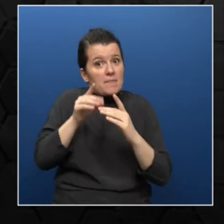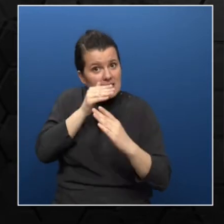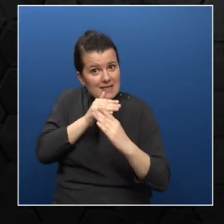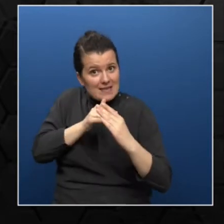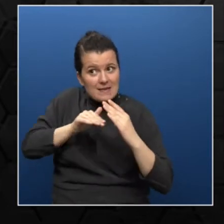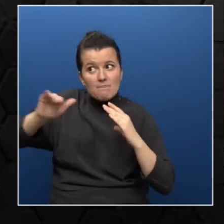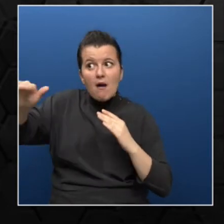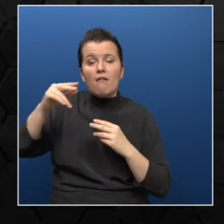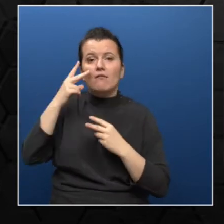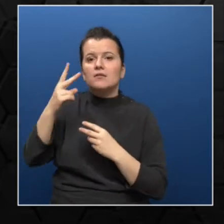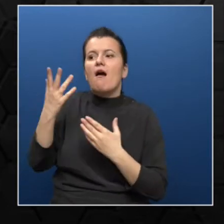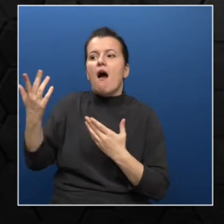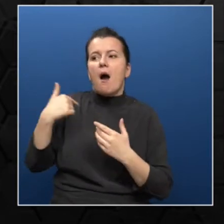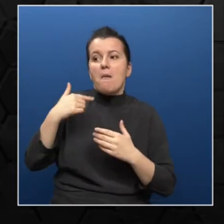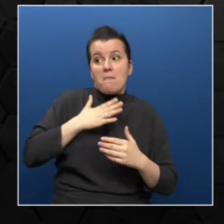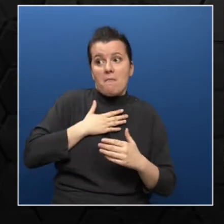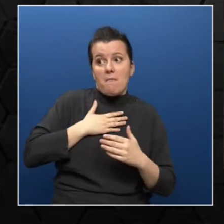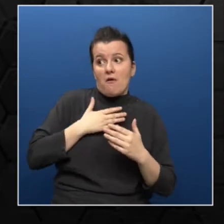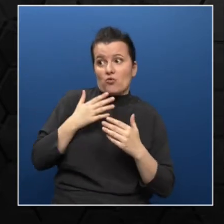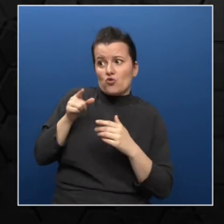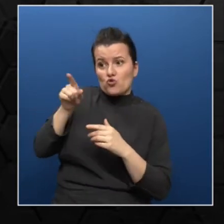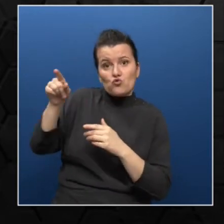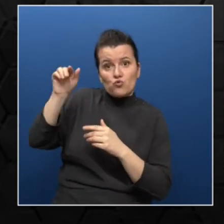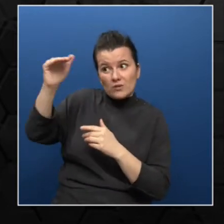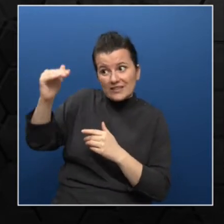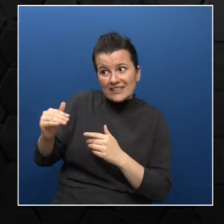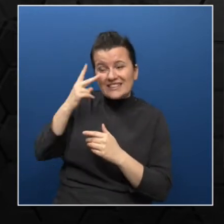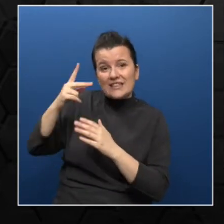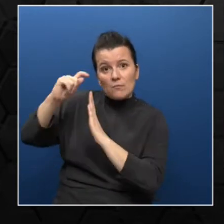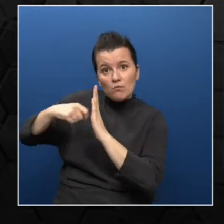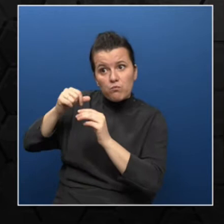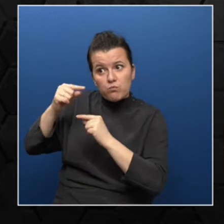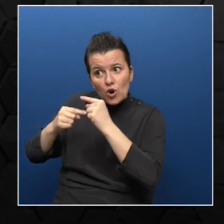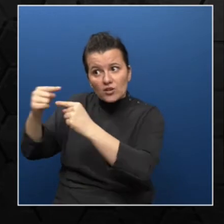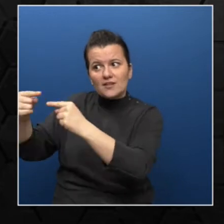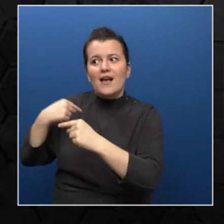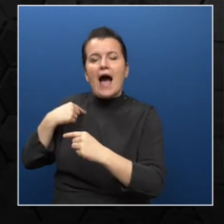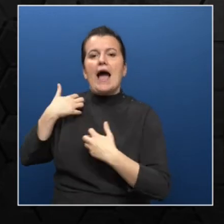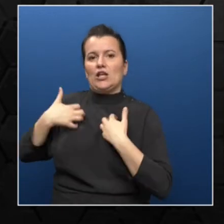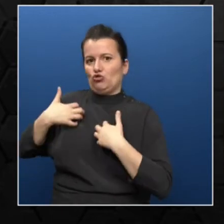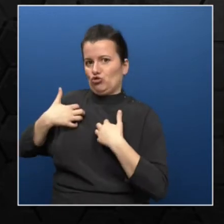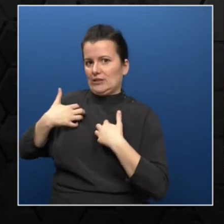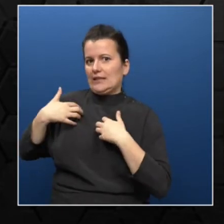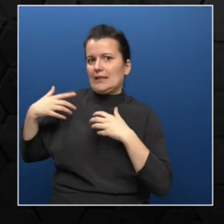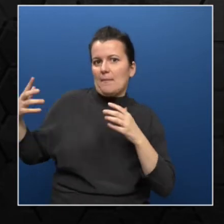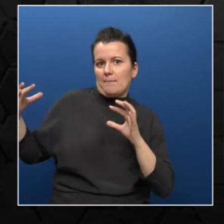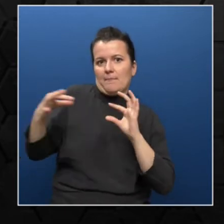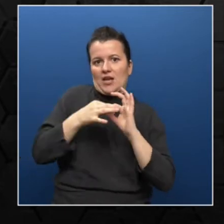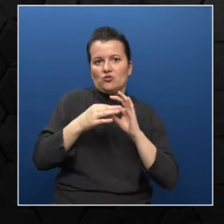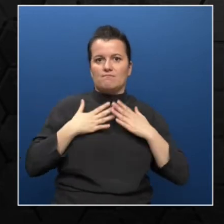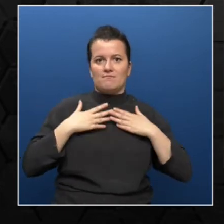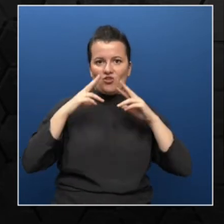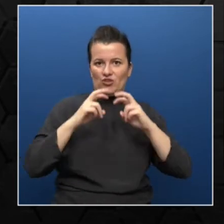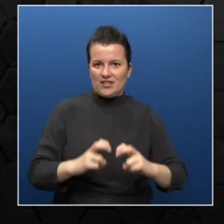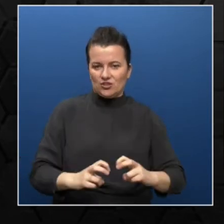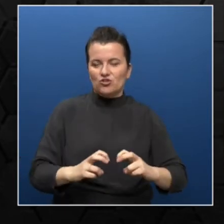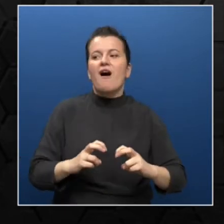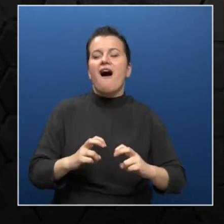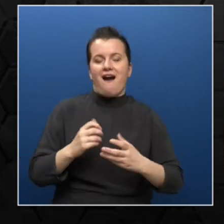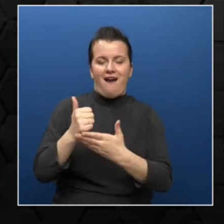ongoing with the professors. So I guess that's something more important and to be focused on, which is generally